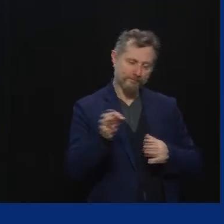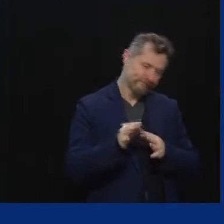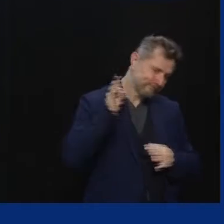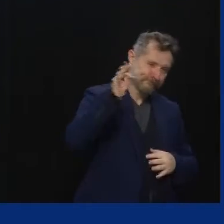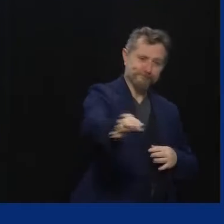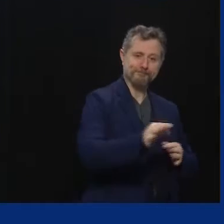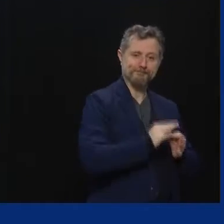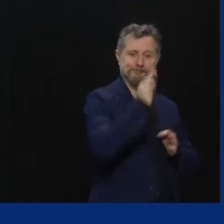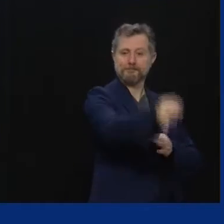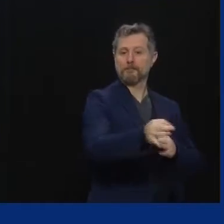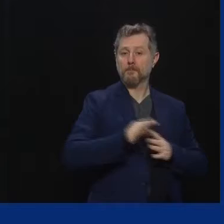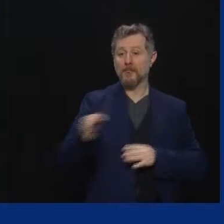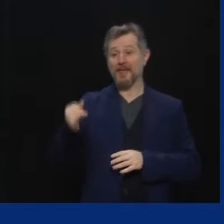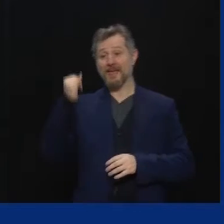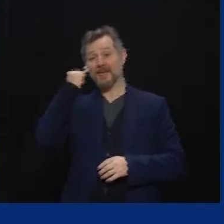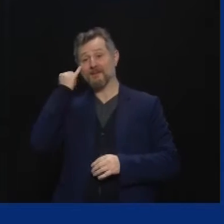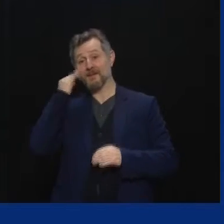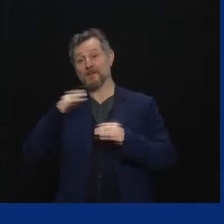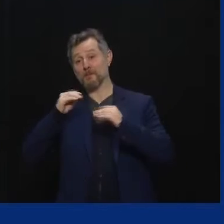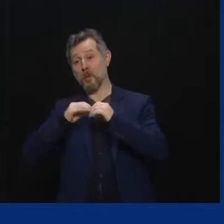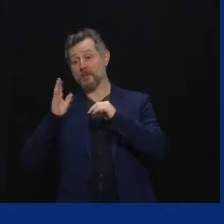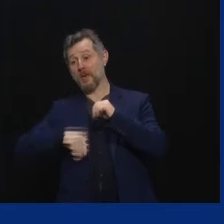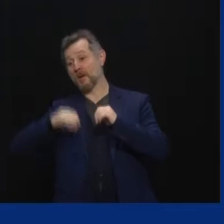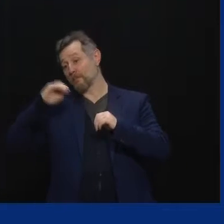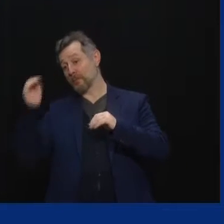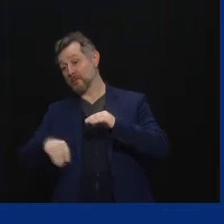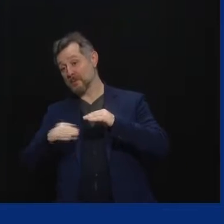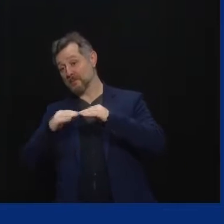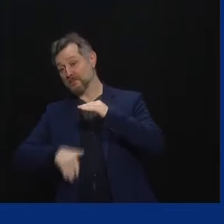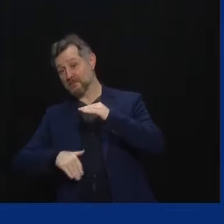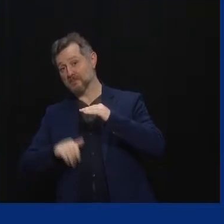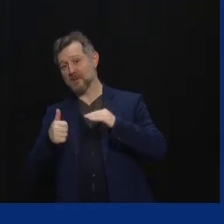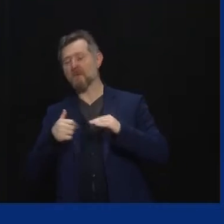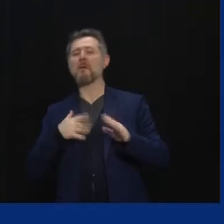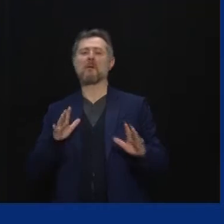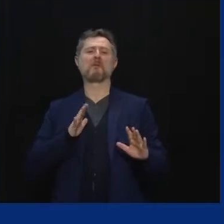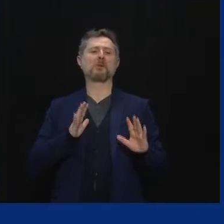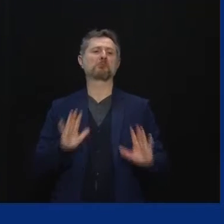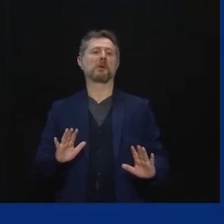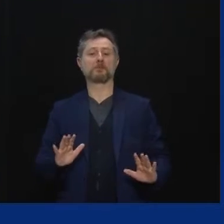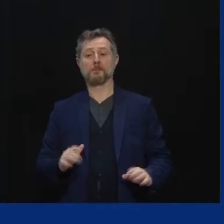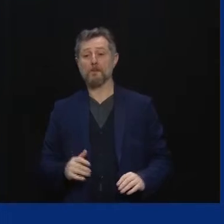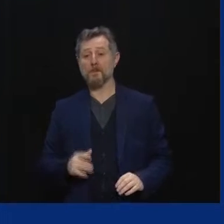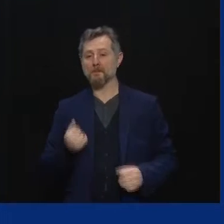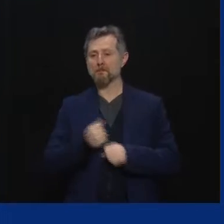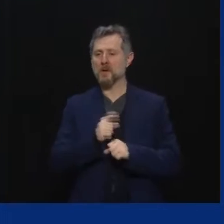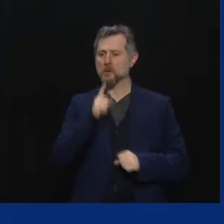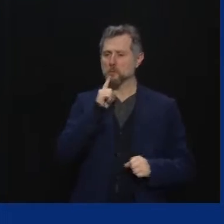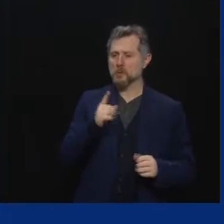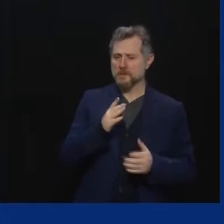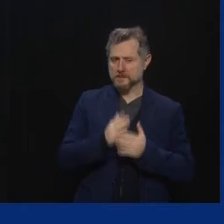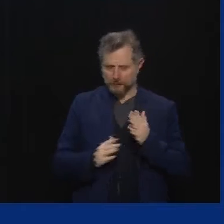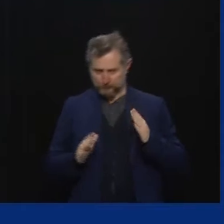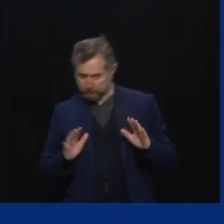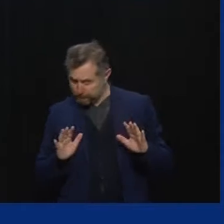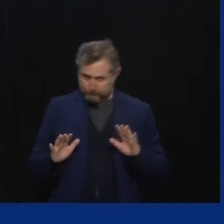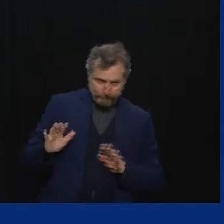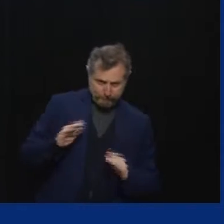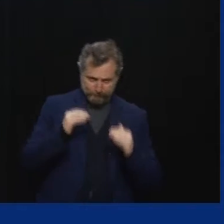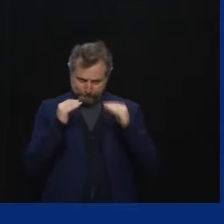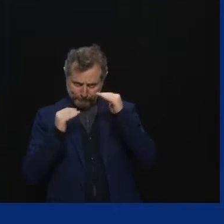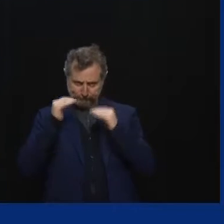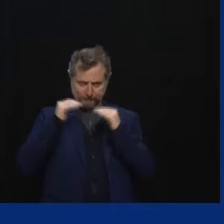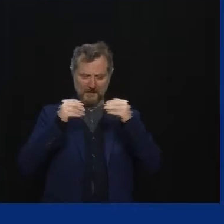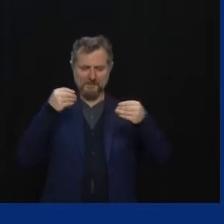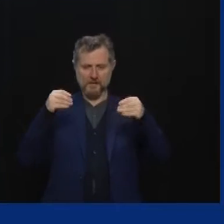higher. However, the Department of Health is working to make sure that there's some flexibility within that. That is, there's probably over 50-some hospitals